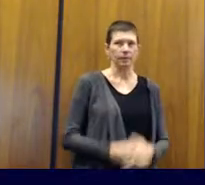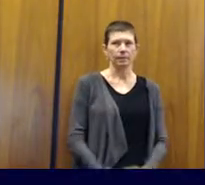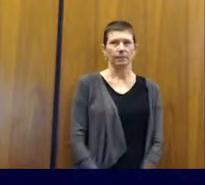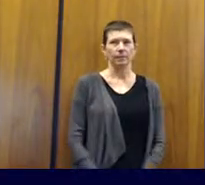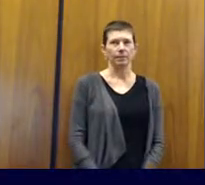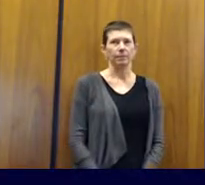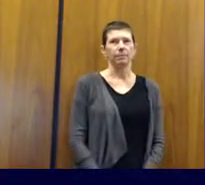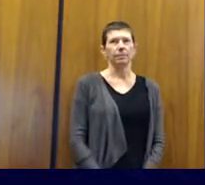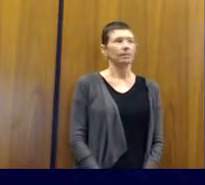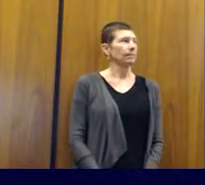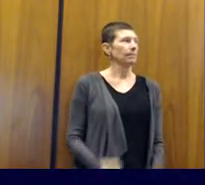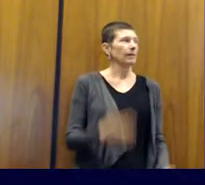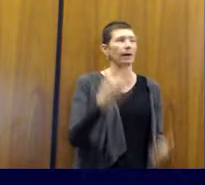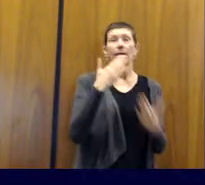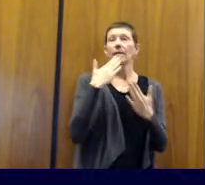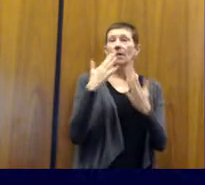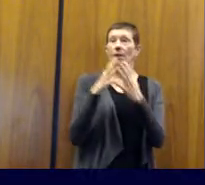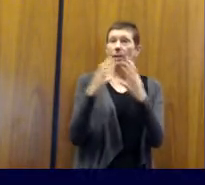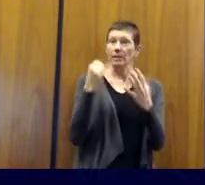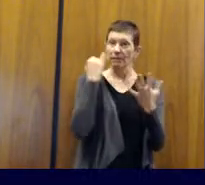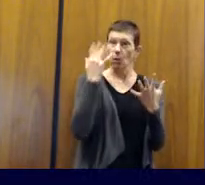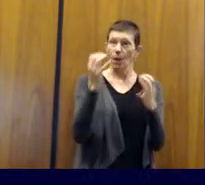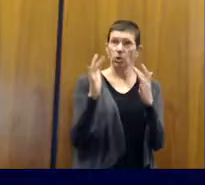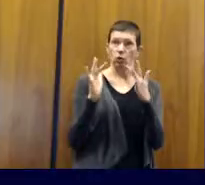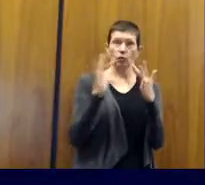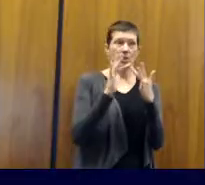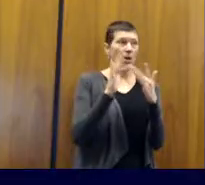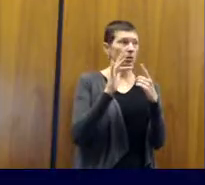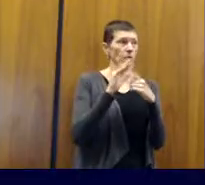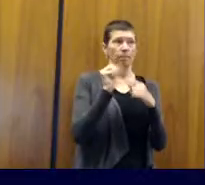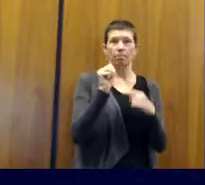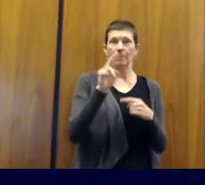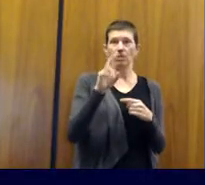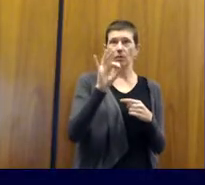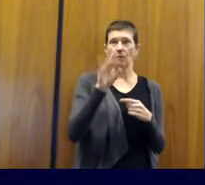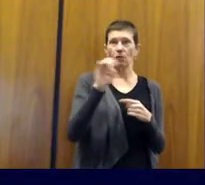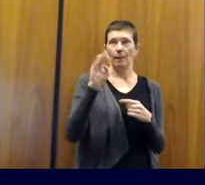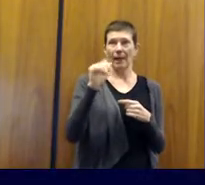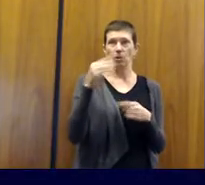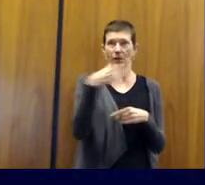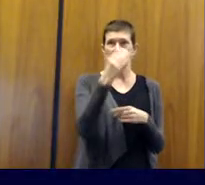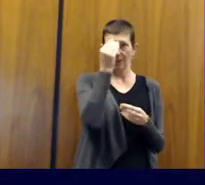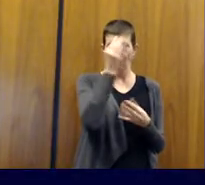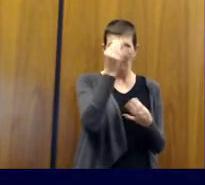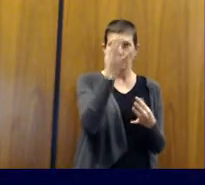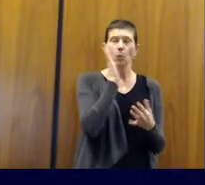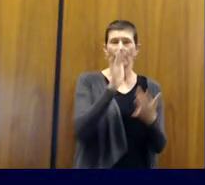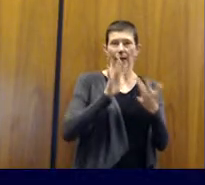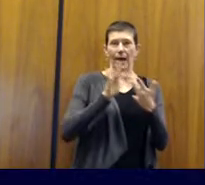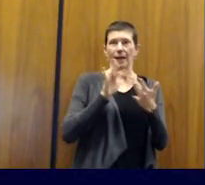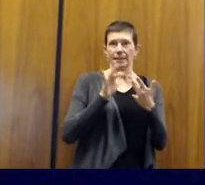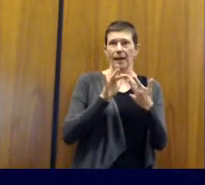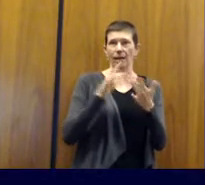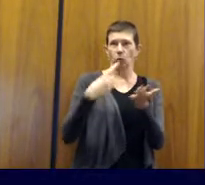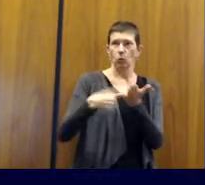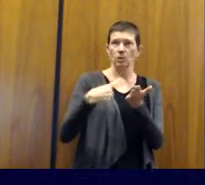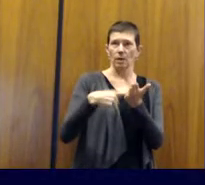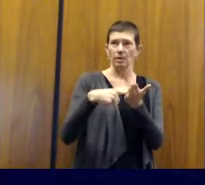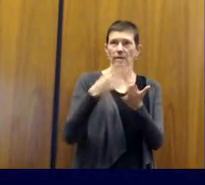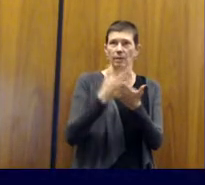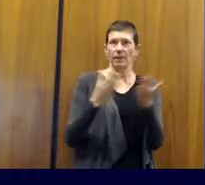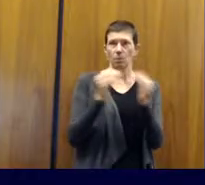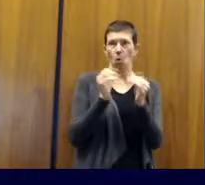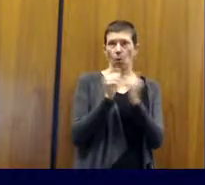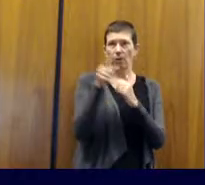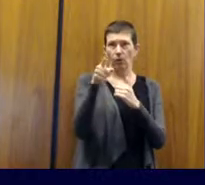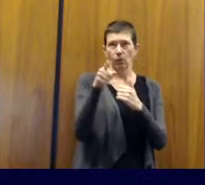Thank you very much. If you would like, you could reach out to Mr. Freeman to give him some information, and we'll be in contact to actually discuss some things further with